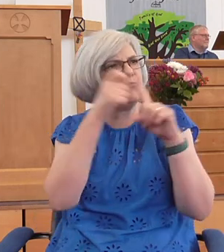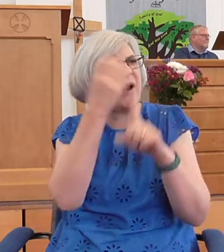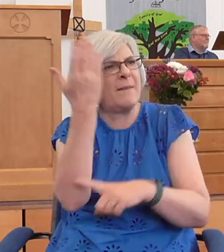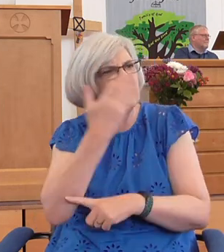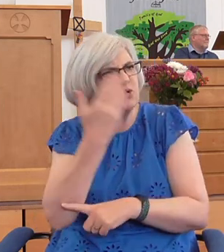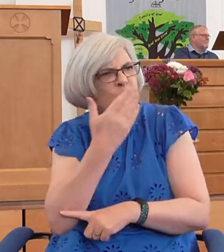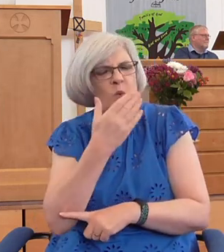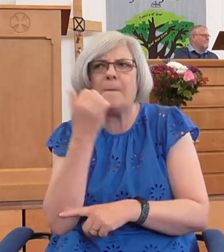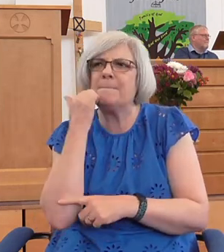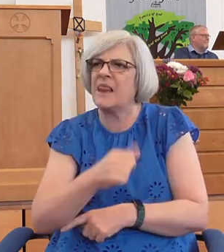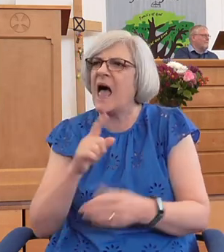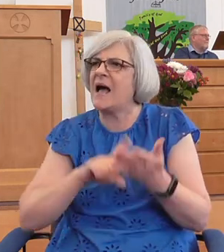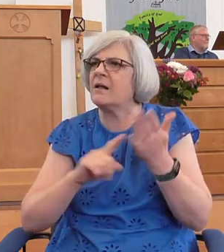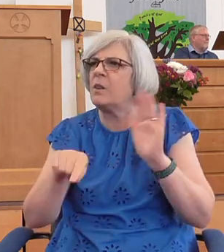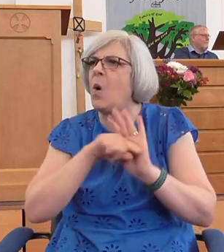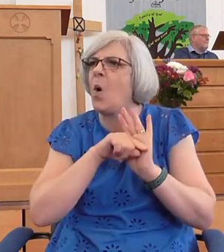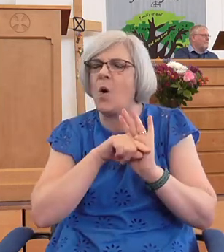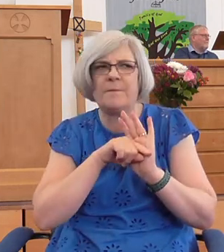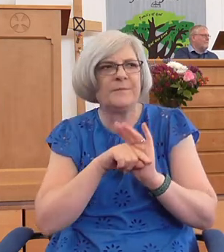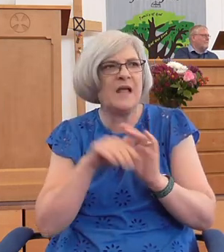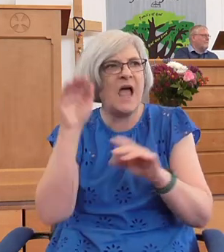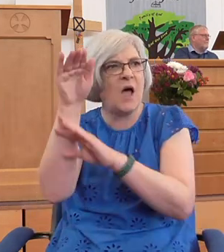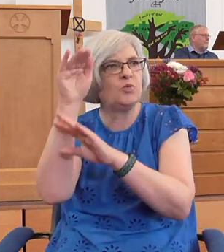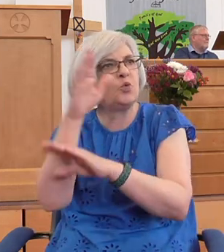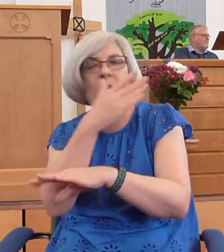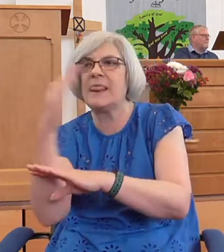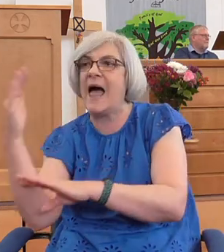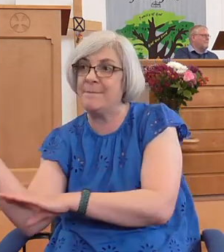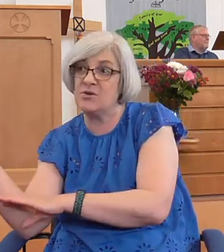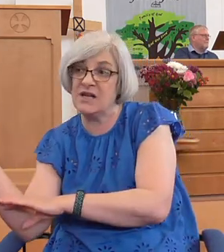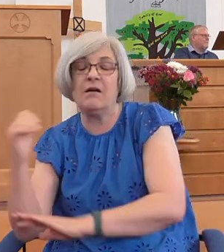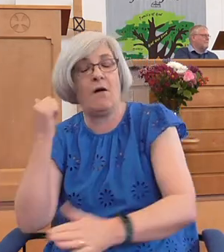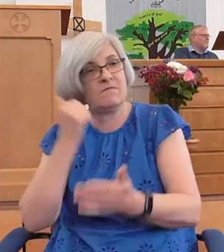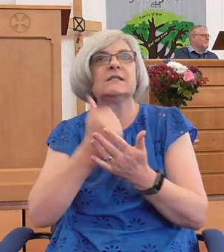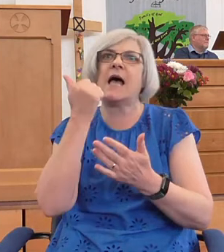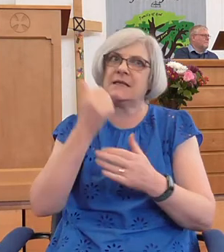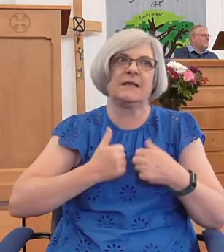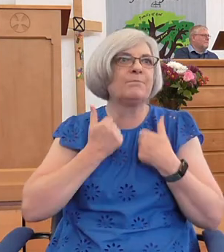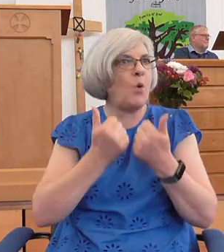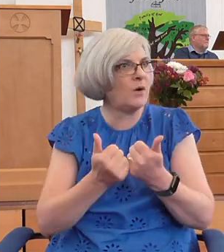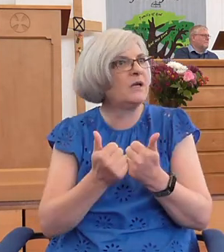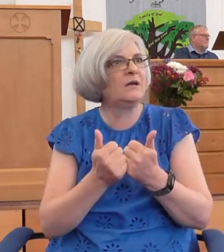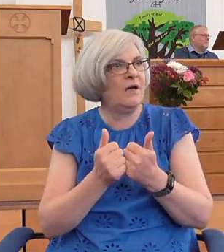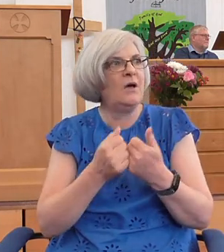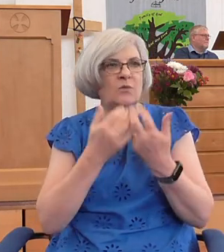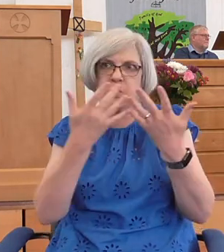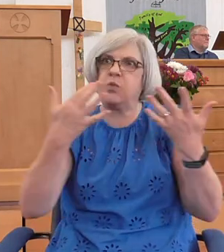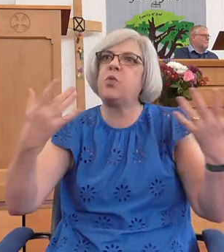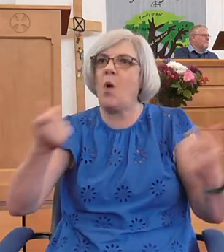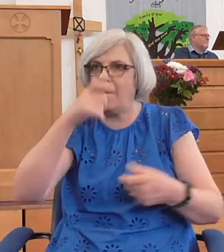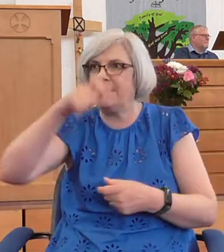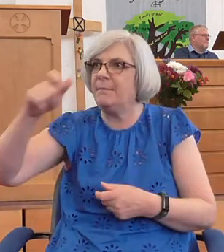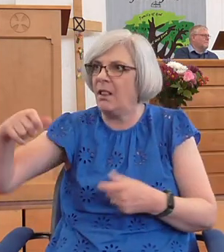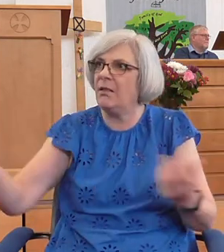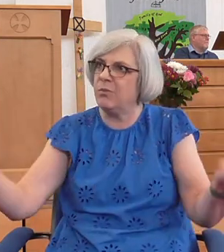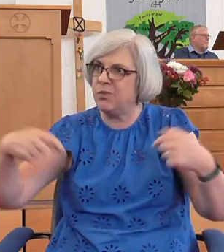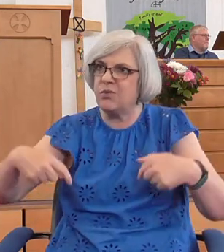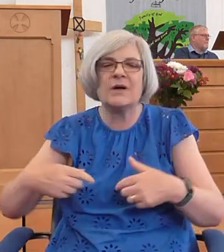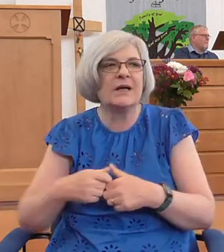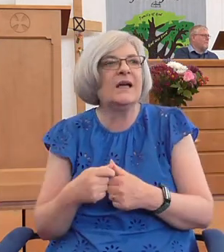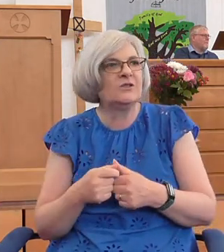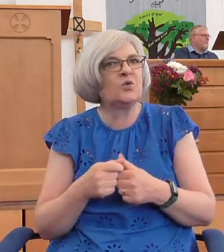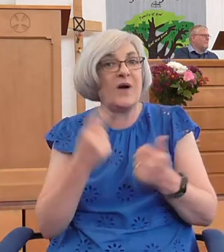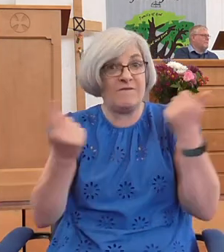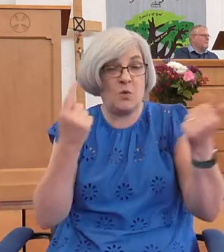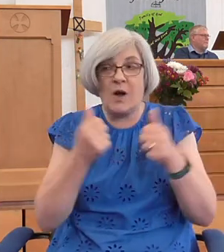Primary School's outdoor library was a fantastic morning. It was really well attended, and everybody who supported them